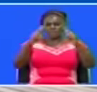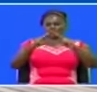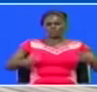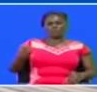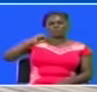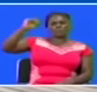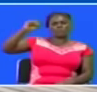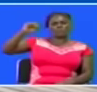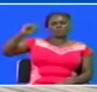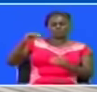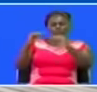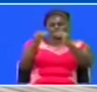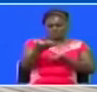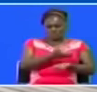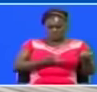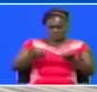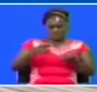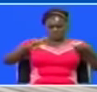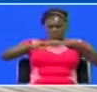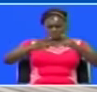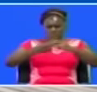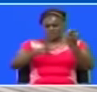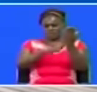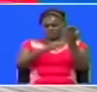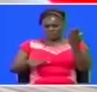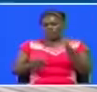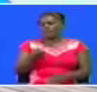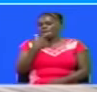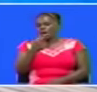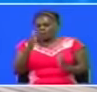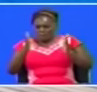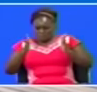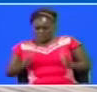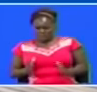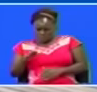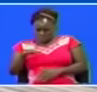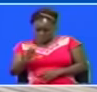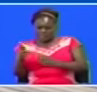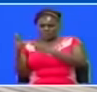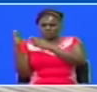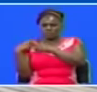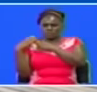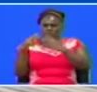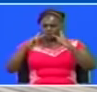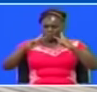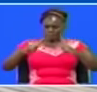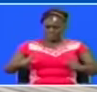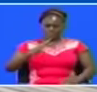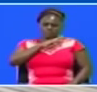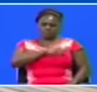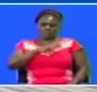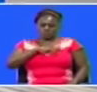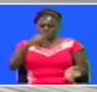political and economic links. Famously known as Bwana Dawa, Tor played a role in peace missions in